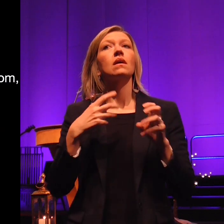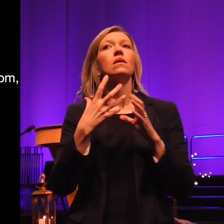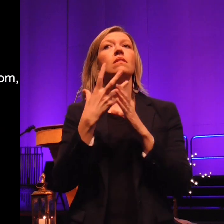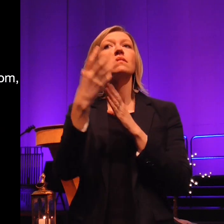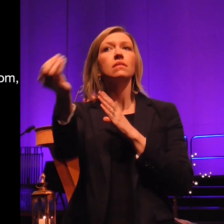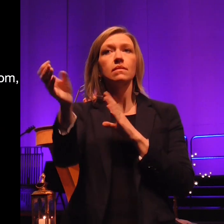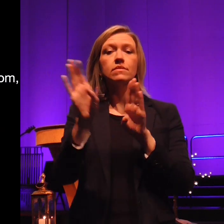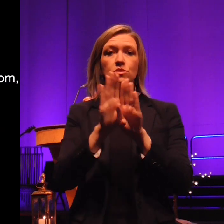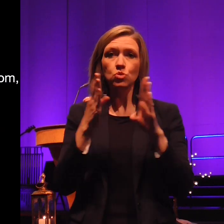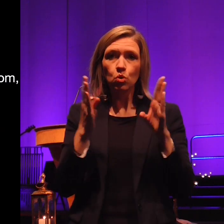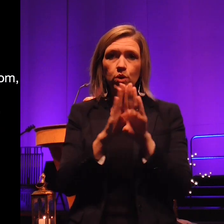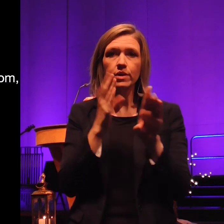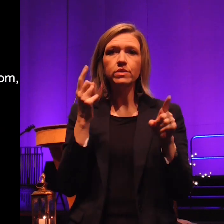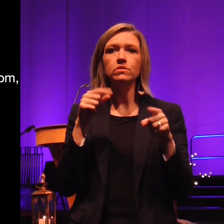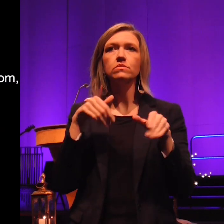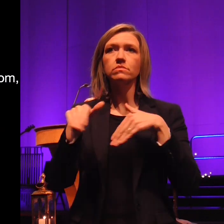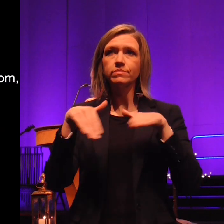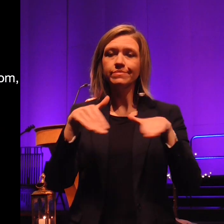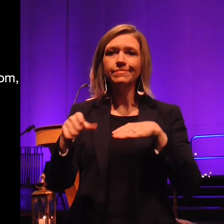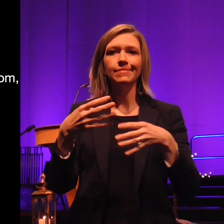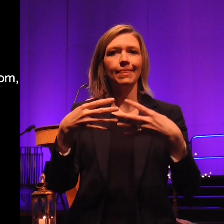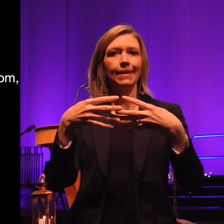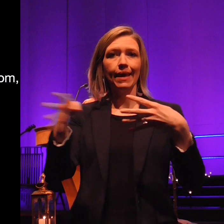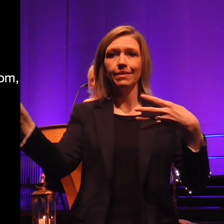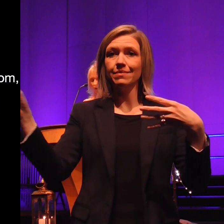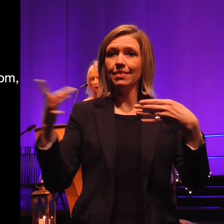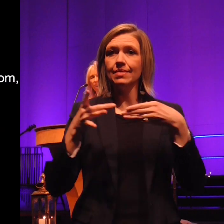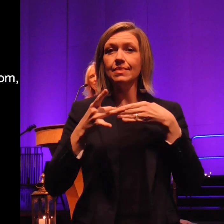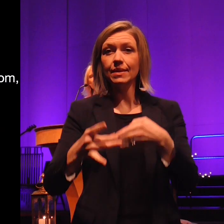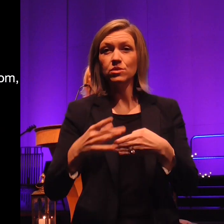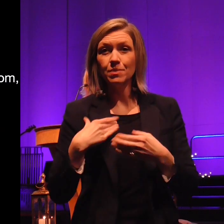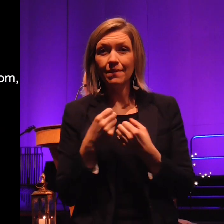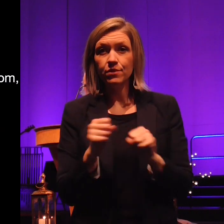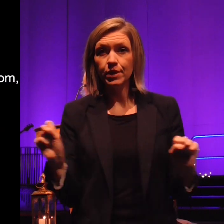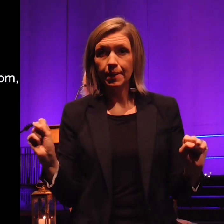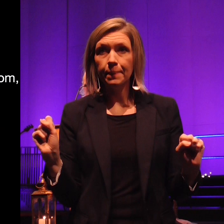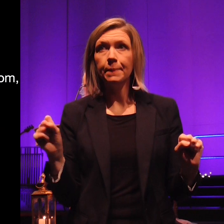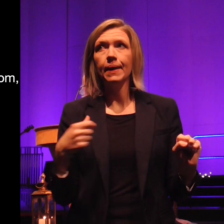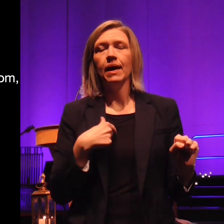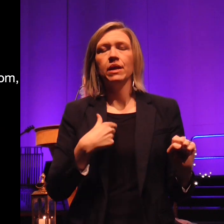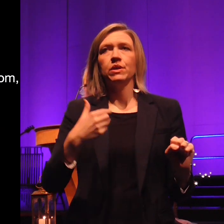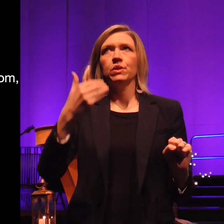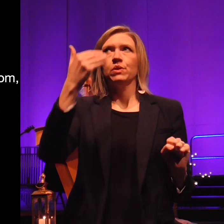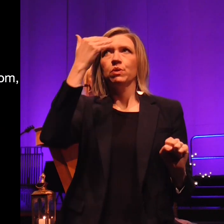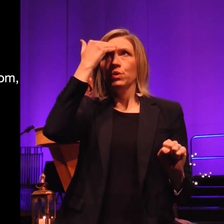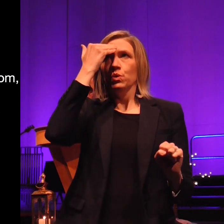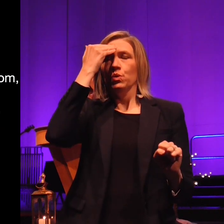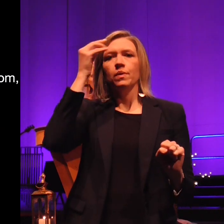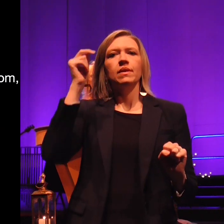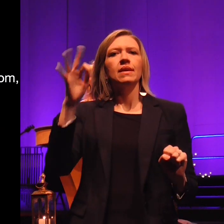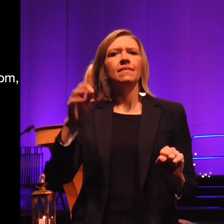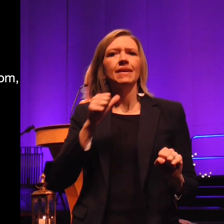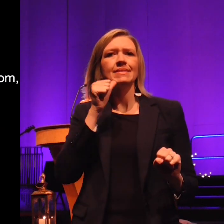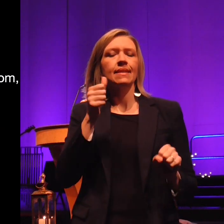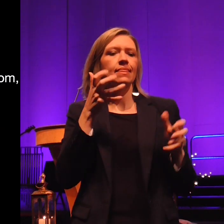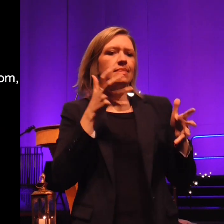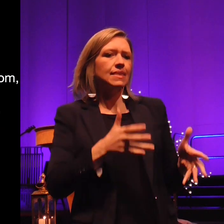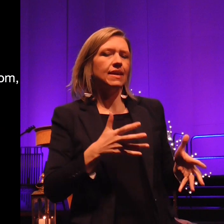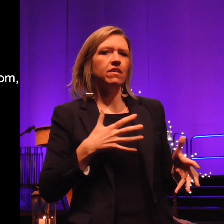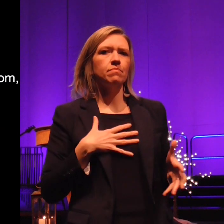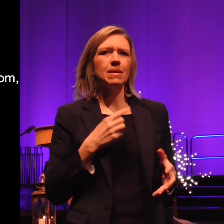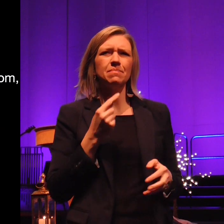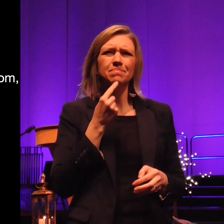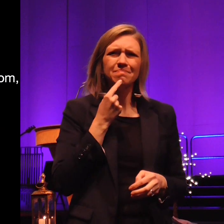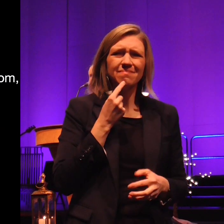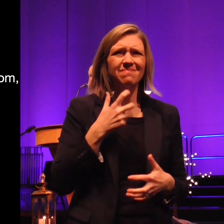gate that would lead to my freedom, I knew that if I didn't leave my bitterness and